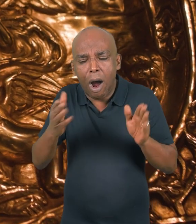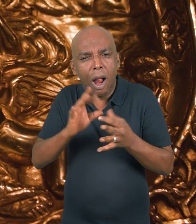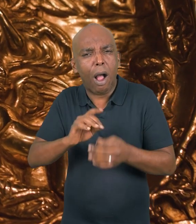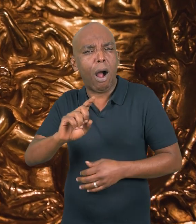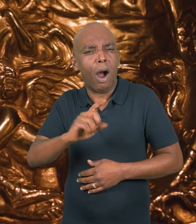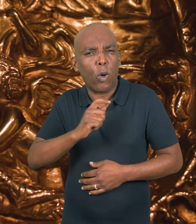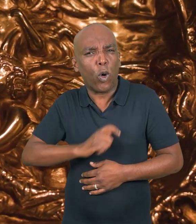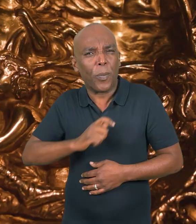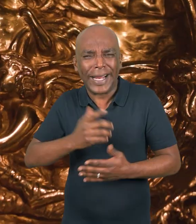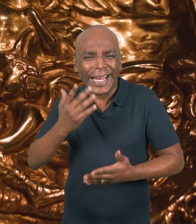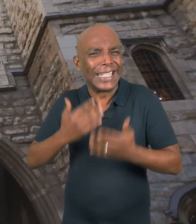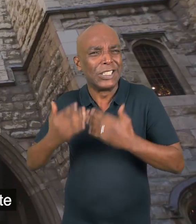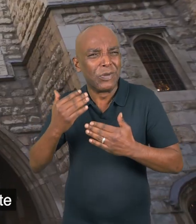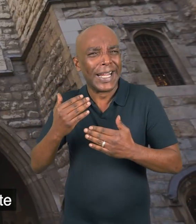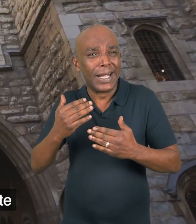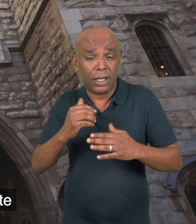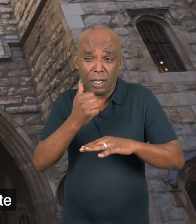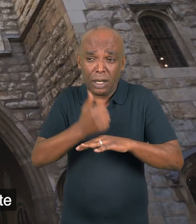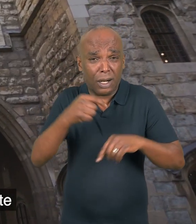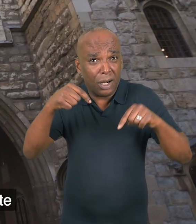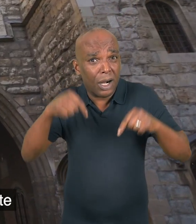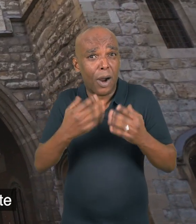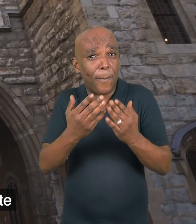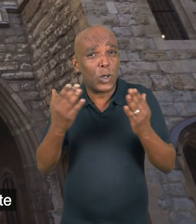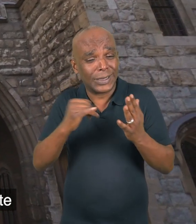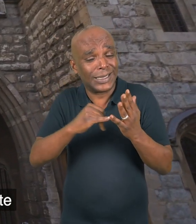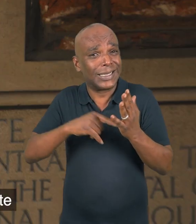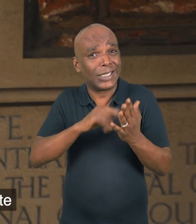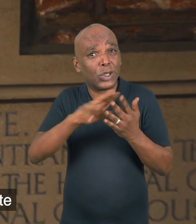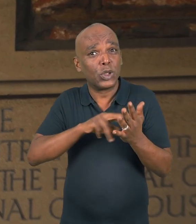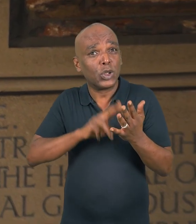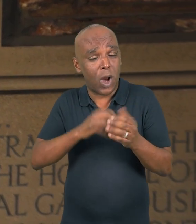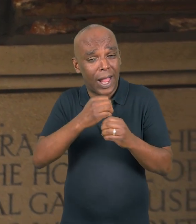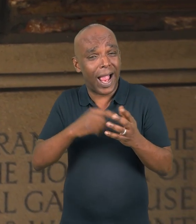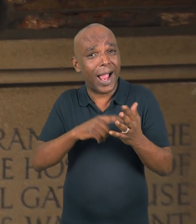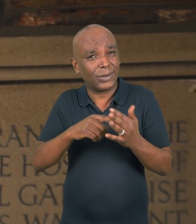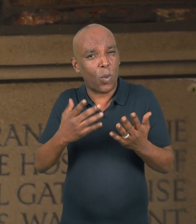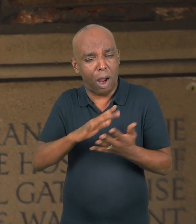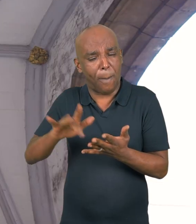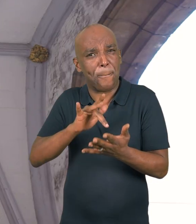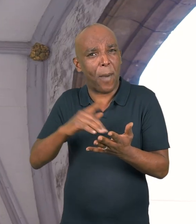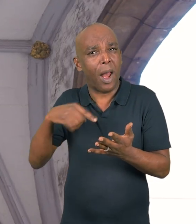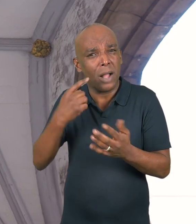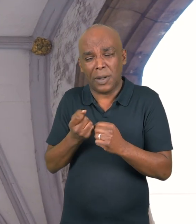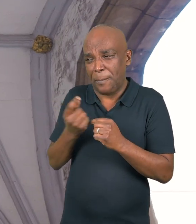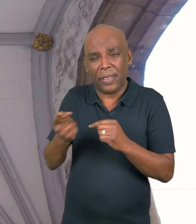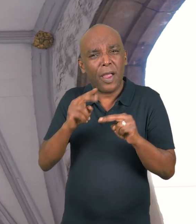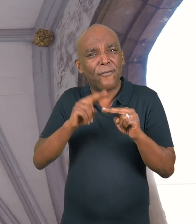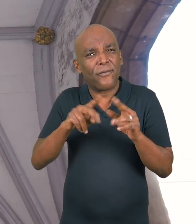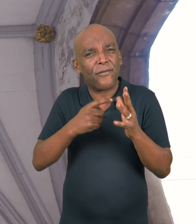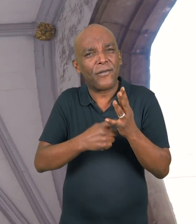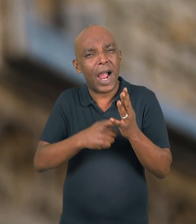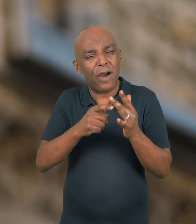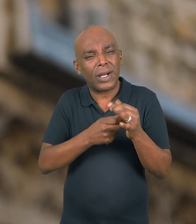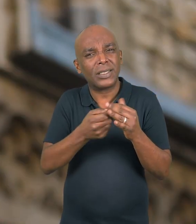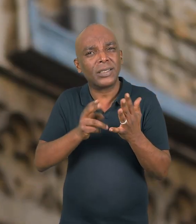human history. So the museum is based in St John's Gate in Clerkenwell, so just a stone's throw from